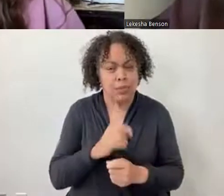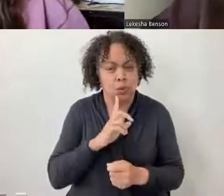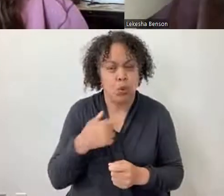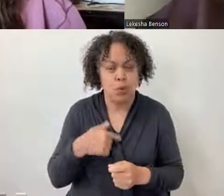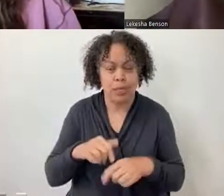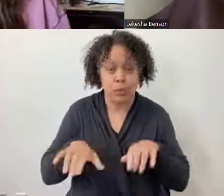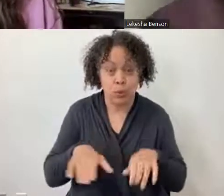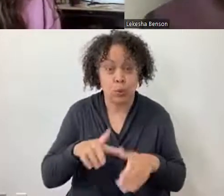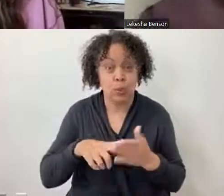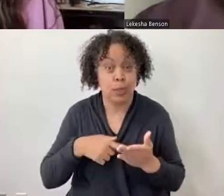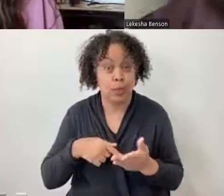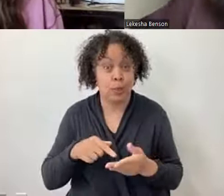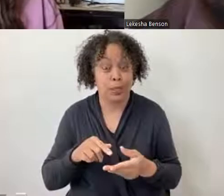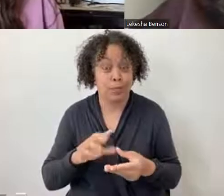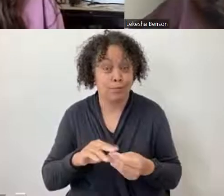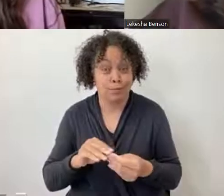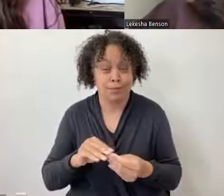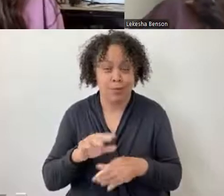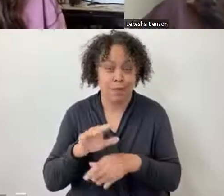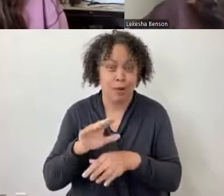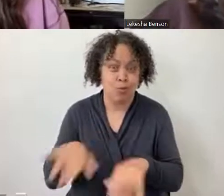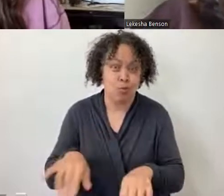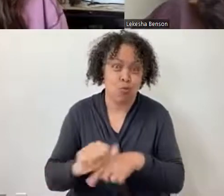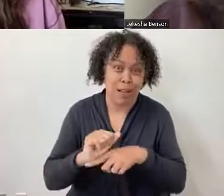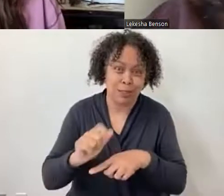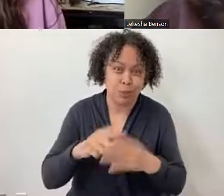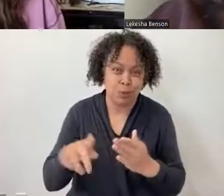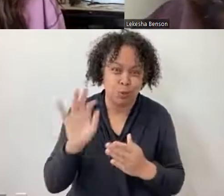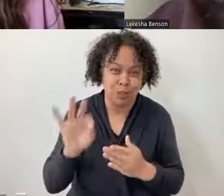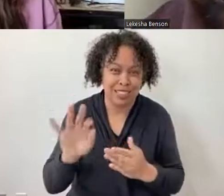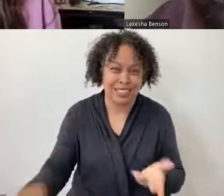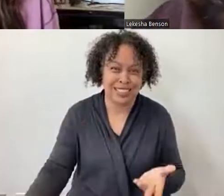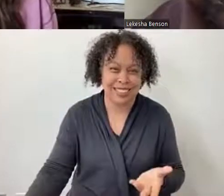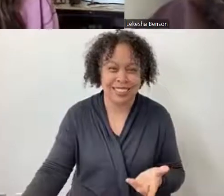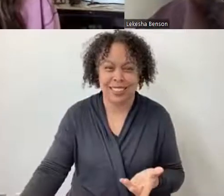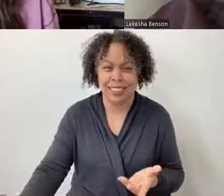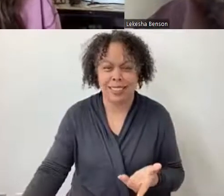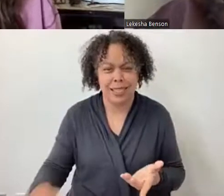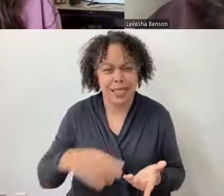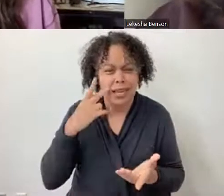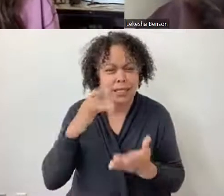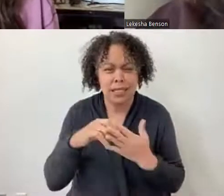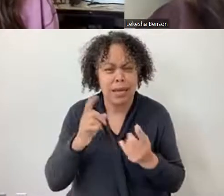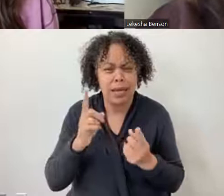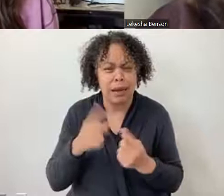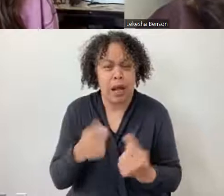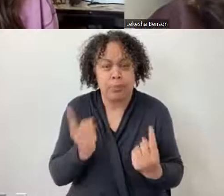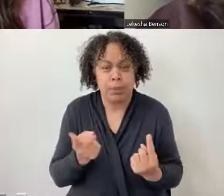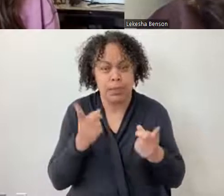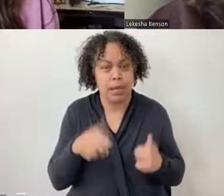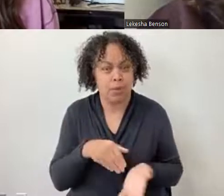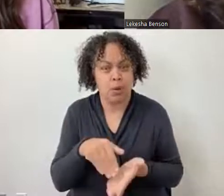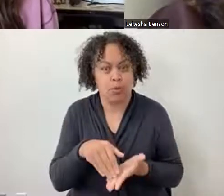preach. And I see the opposite of that happening so frequently. And I'd really like to